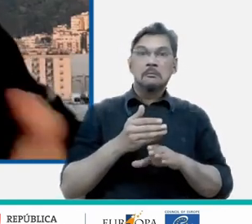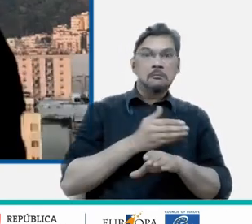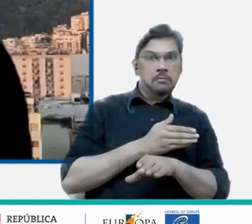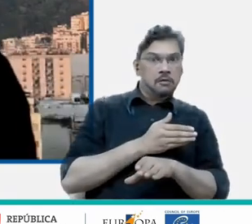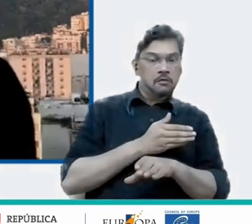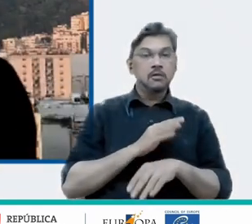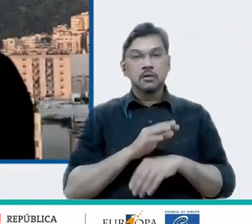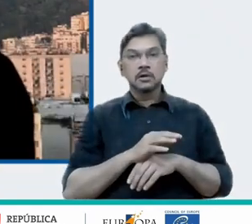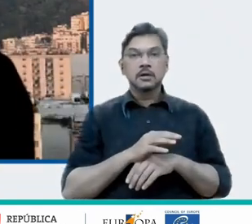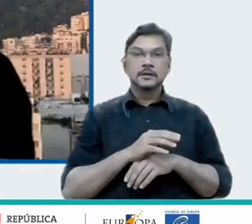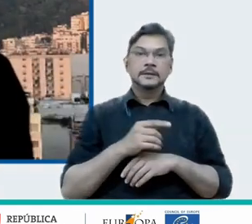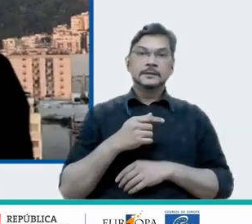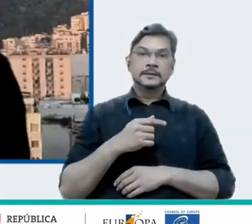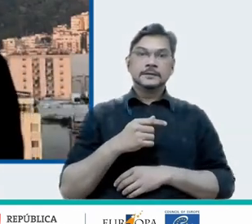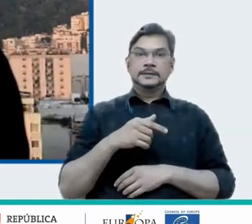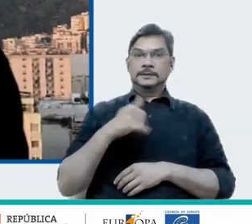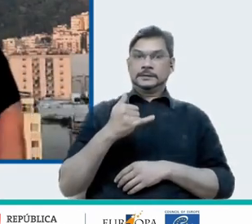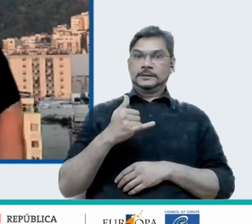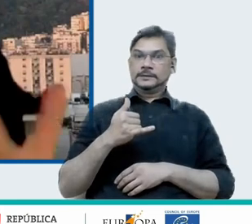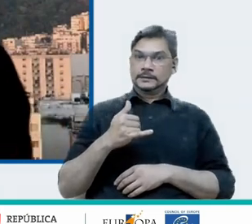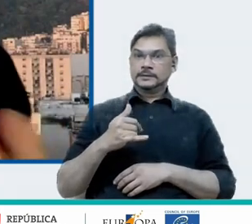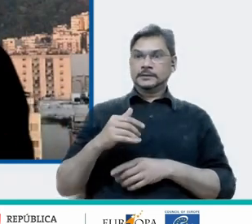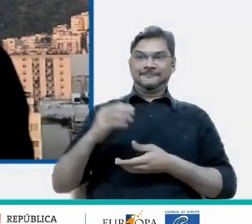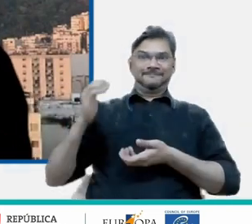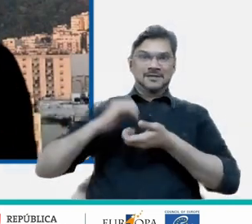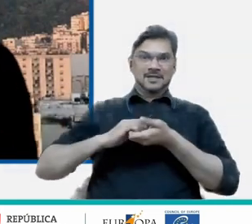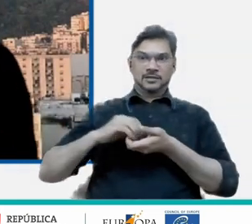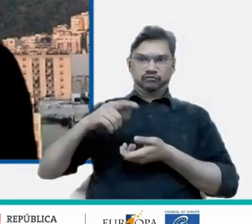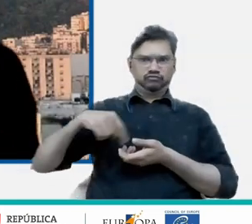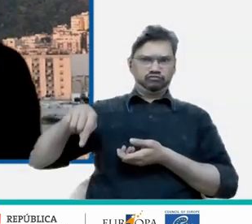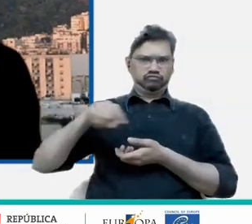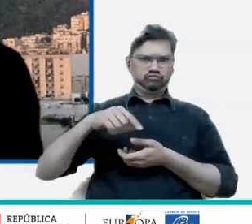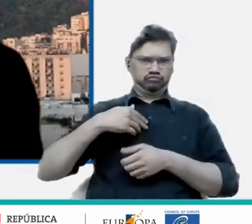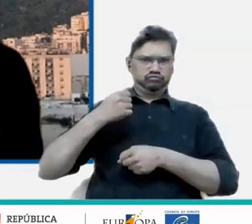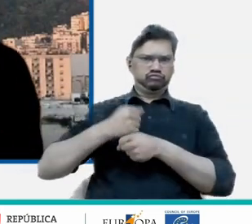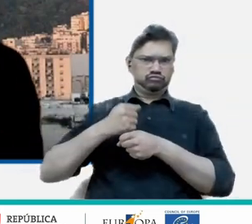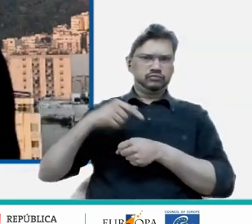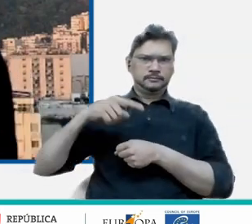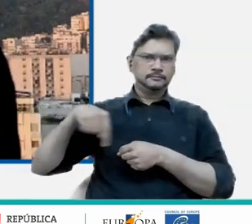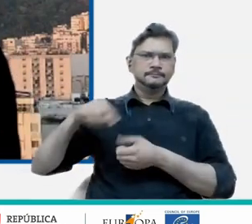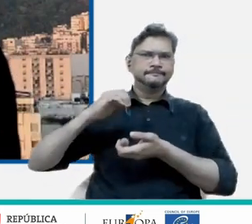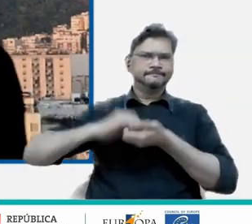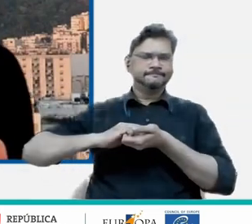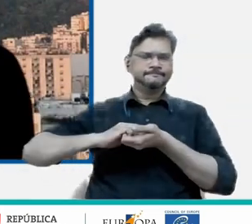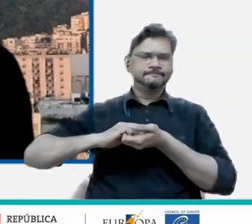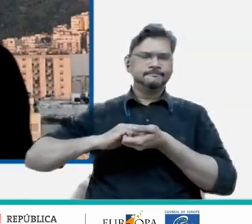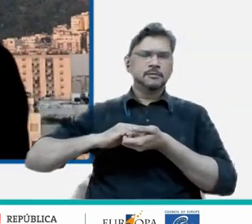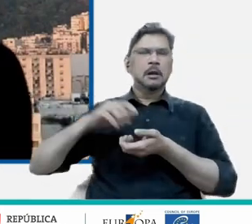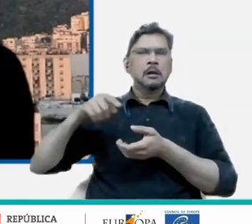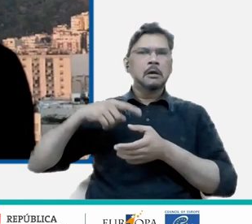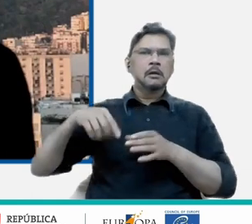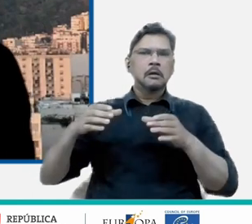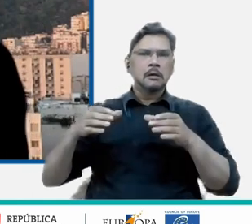I manage the City's Climate Finance Leadership Alliance. It is a multi-level and multi-stakeholder coalition aimed at closing the investment